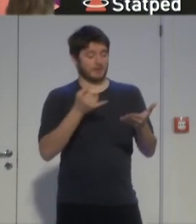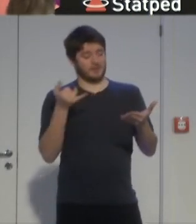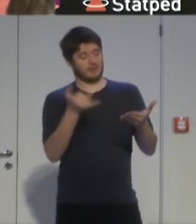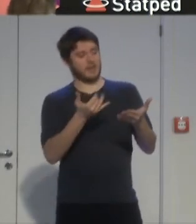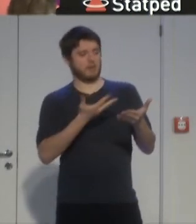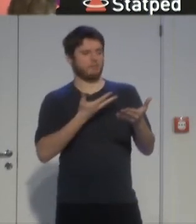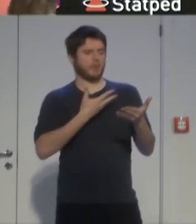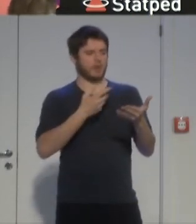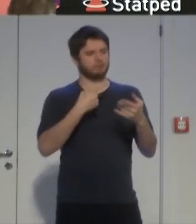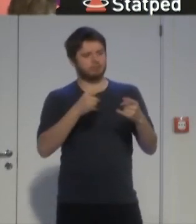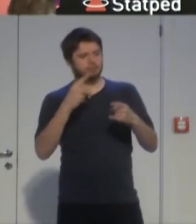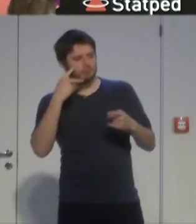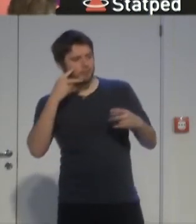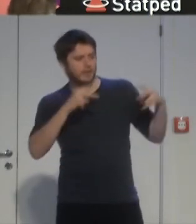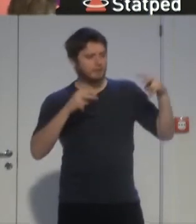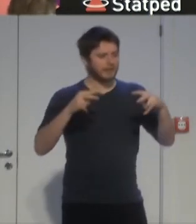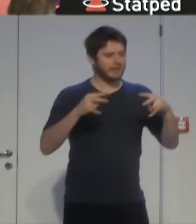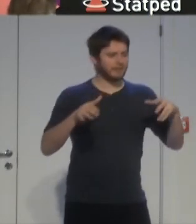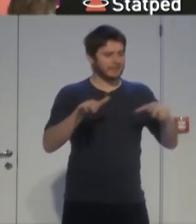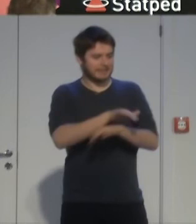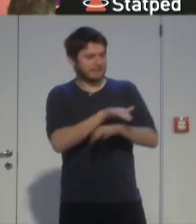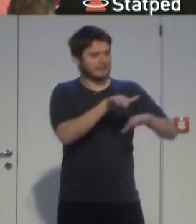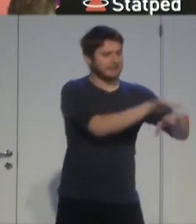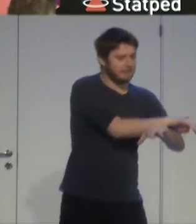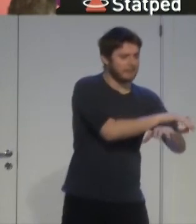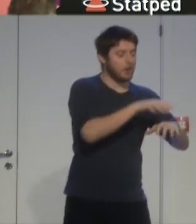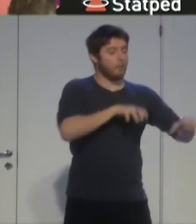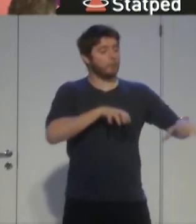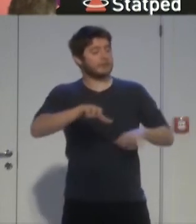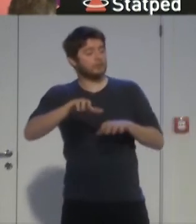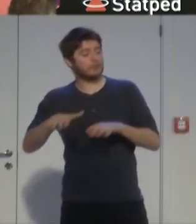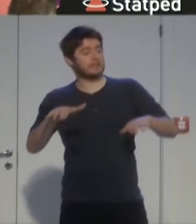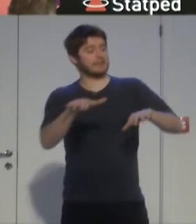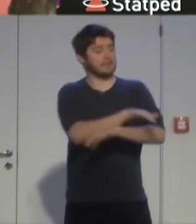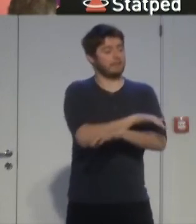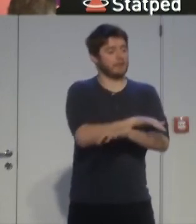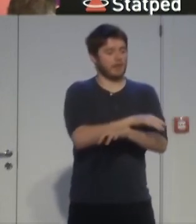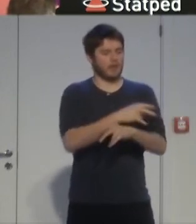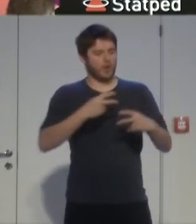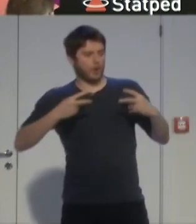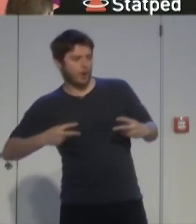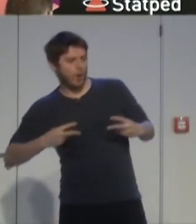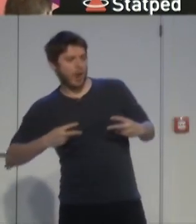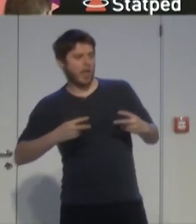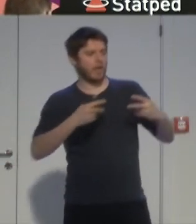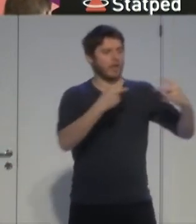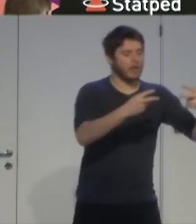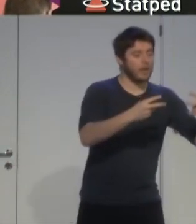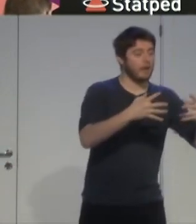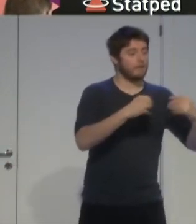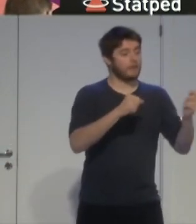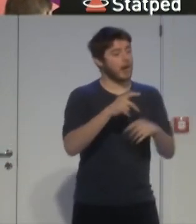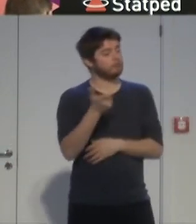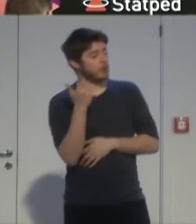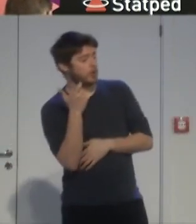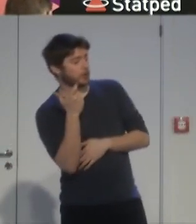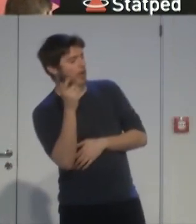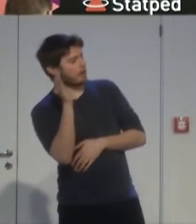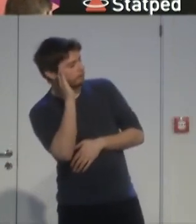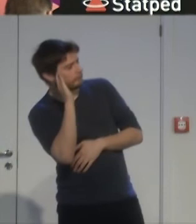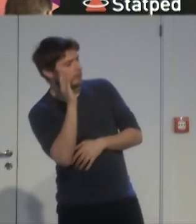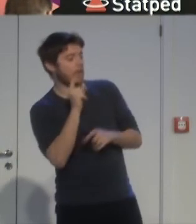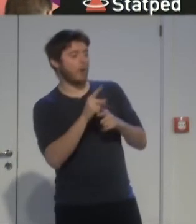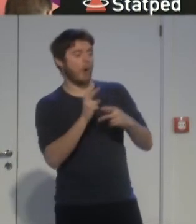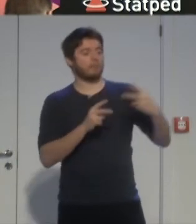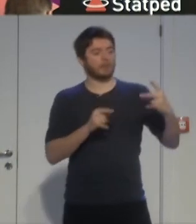of perspective shifts, position shifts, and shifts between the role of listener to another, talking to another, and